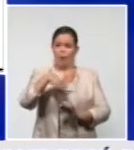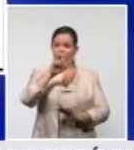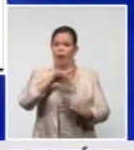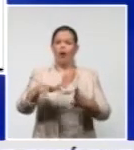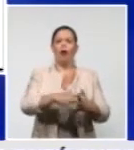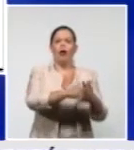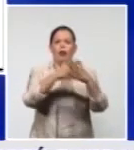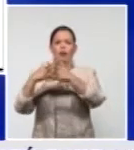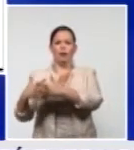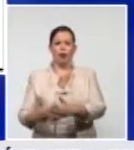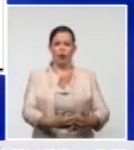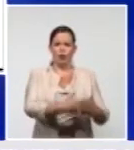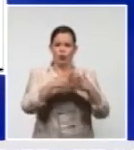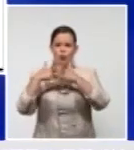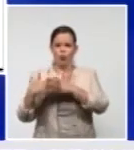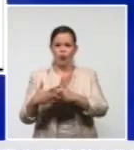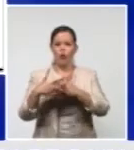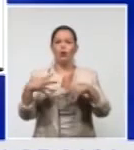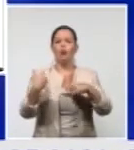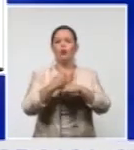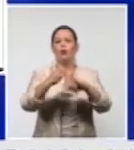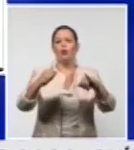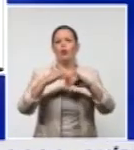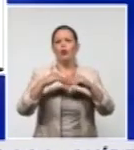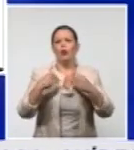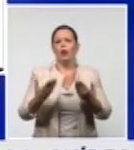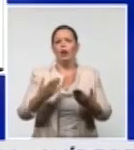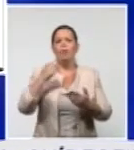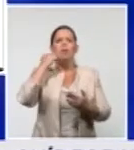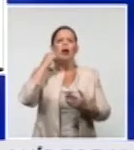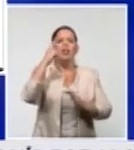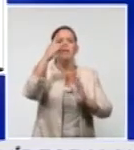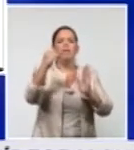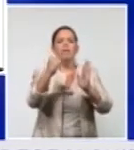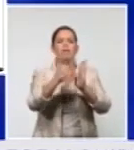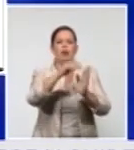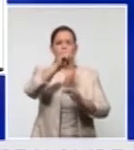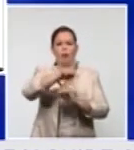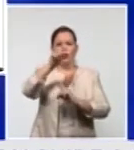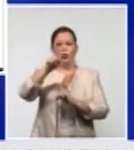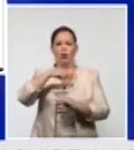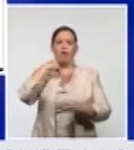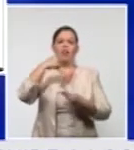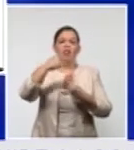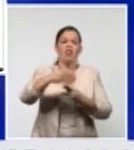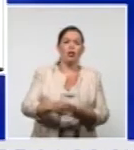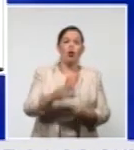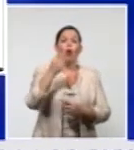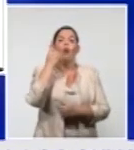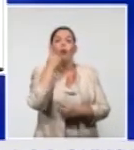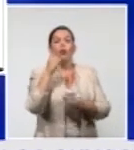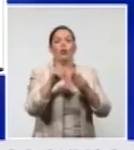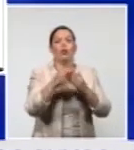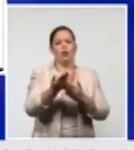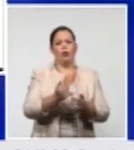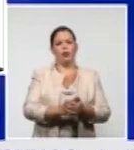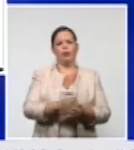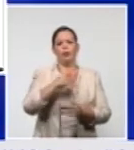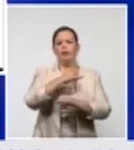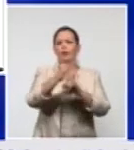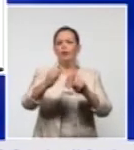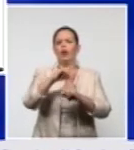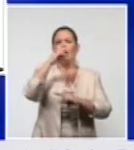1,035 to be exact. Next comes Brazil, as you can see, with almost 4 million